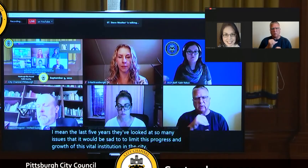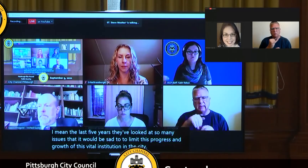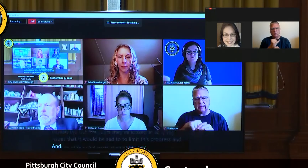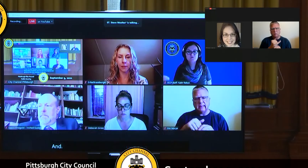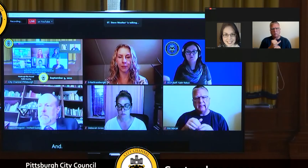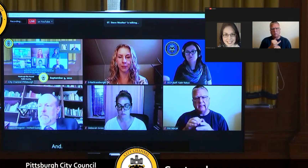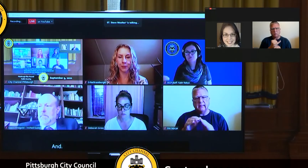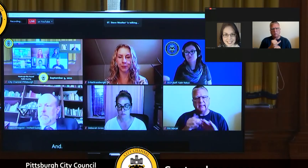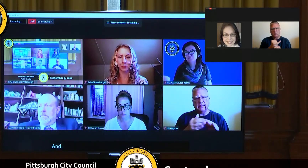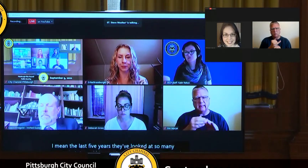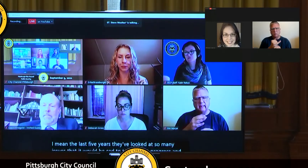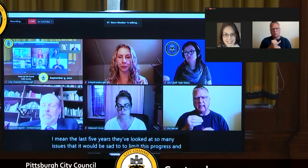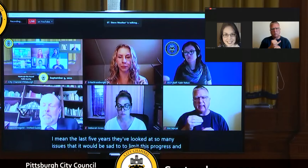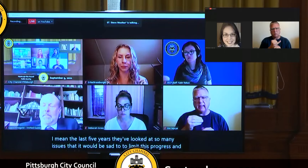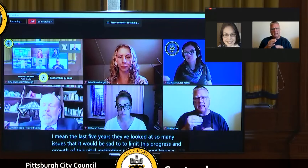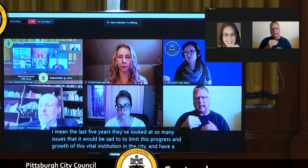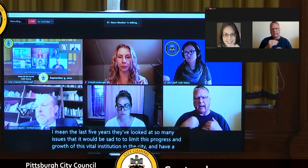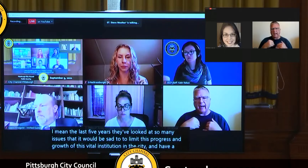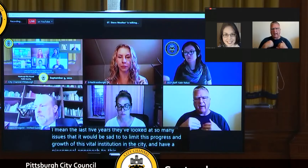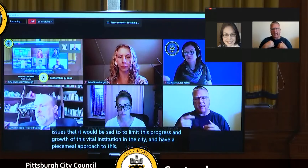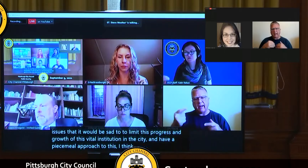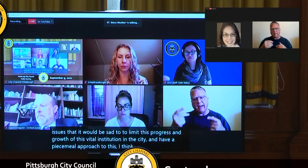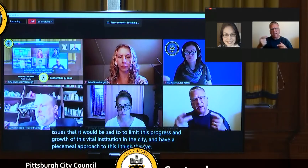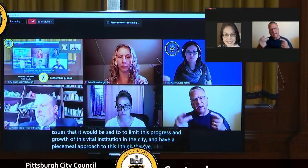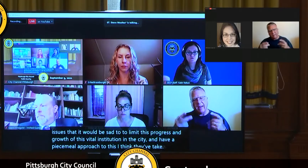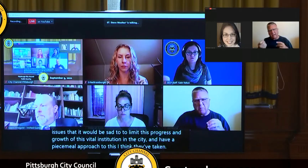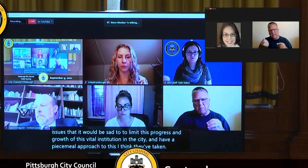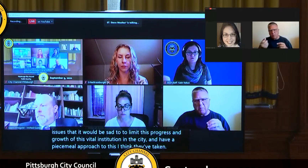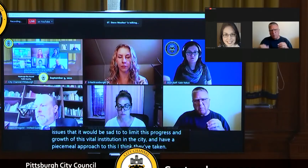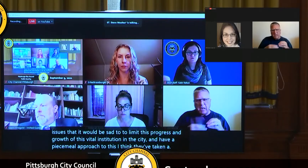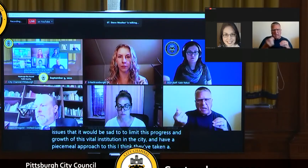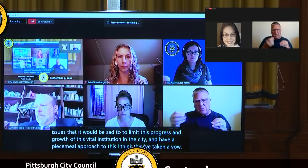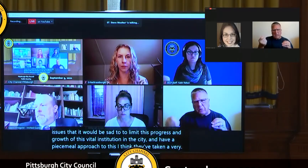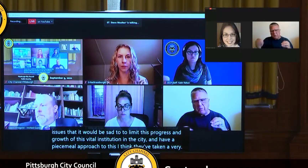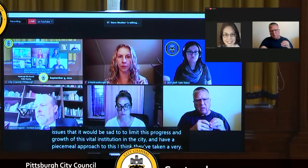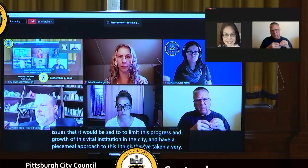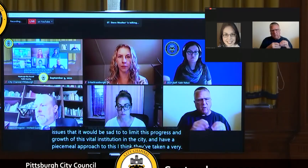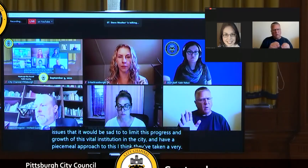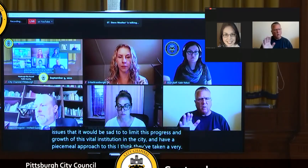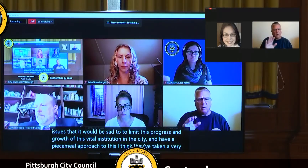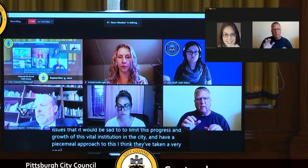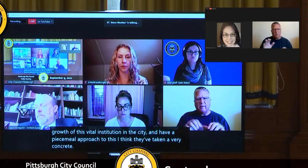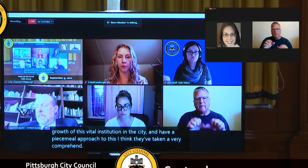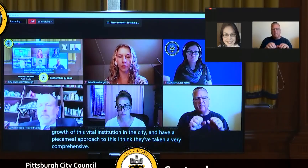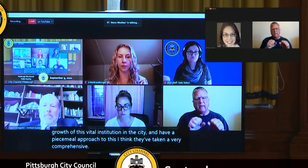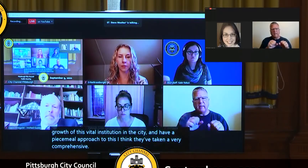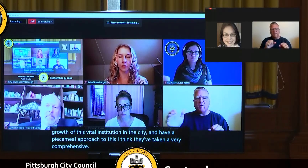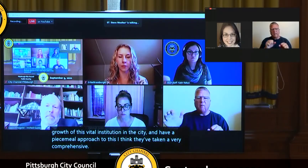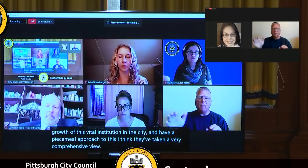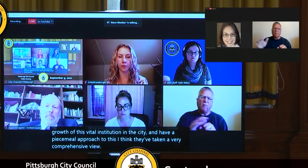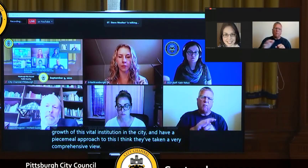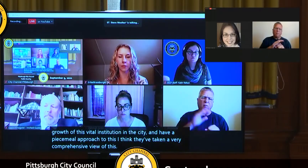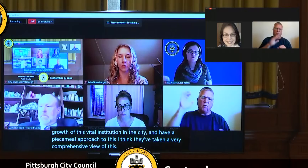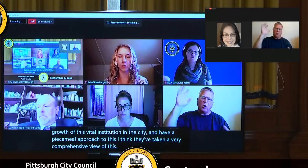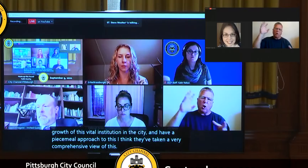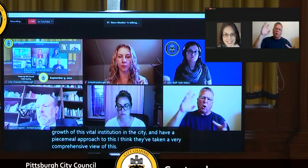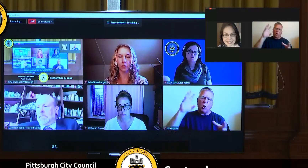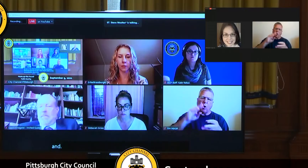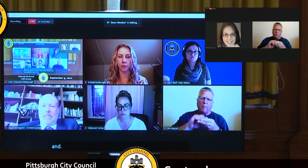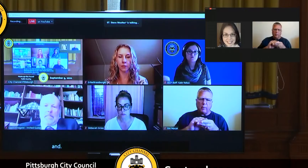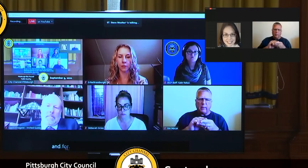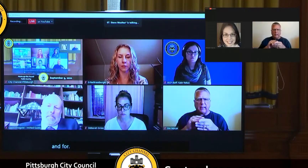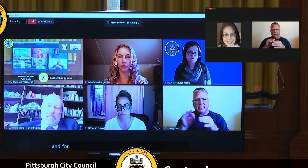and have a piecemeal approach to this. I think they've taken a very comprehensive view of this. And from